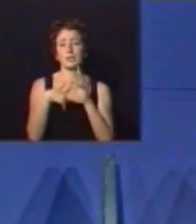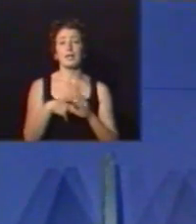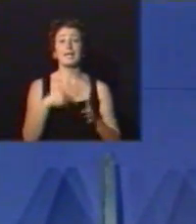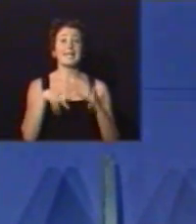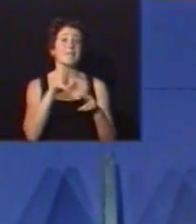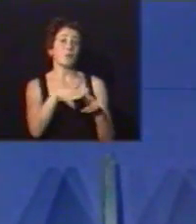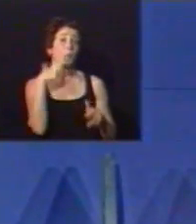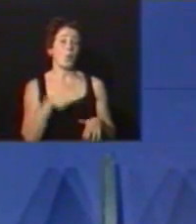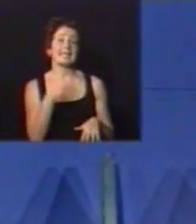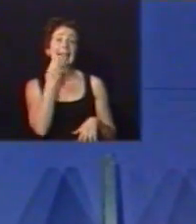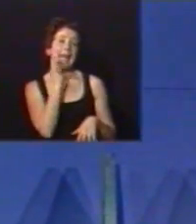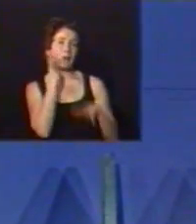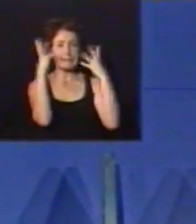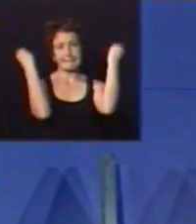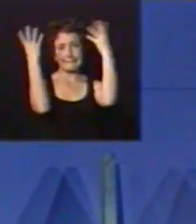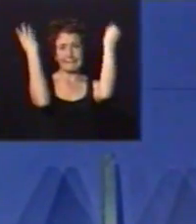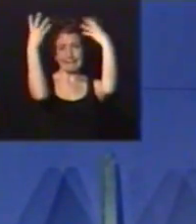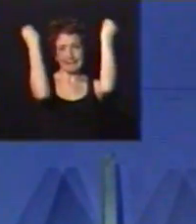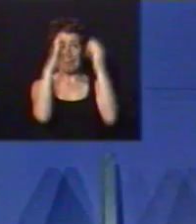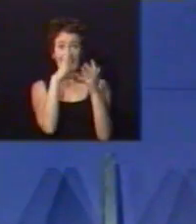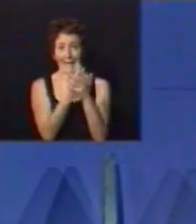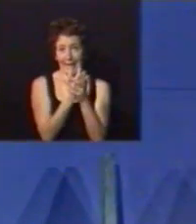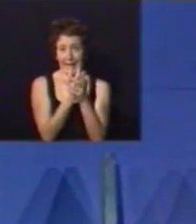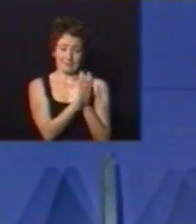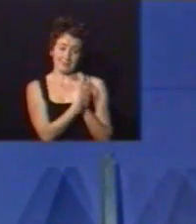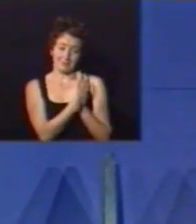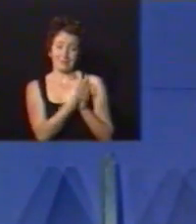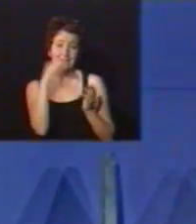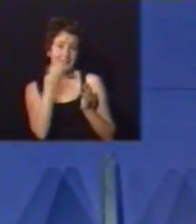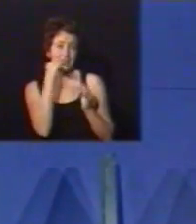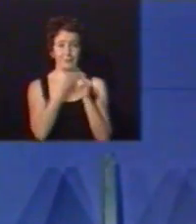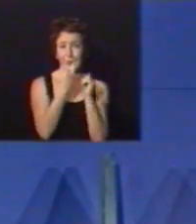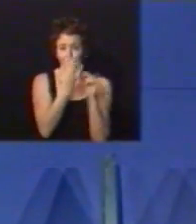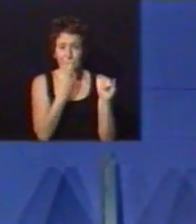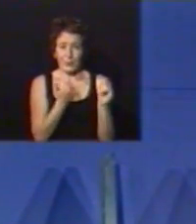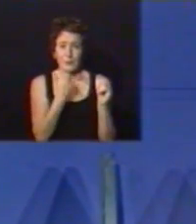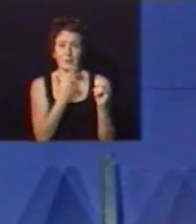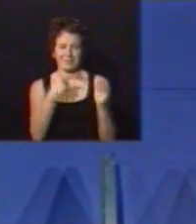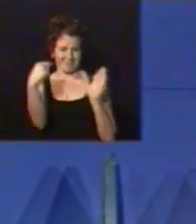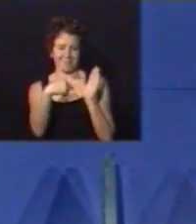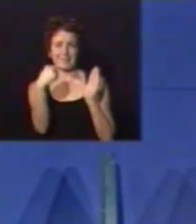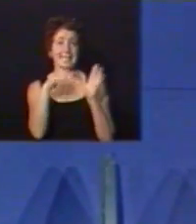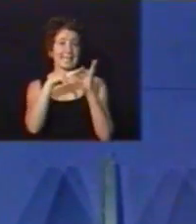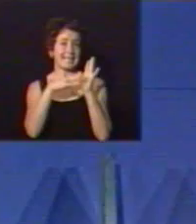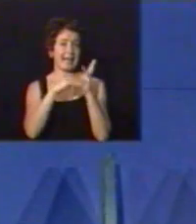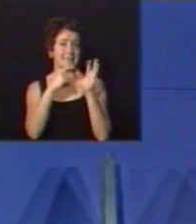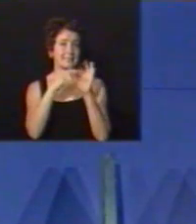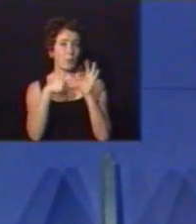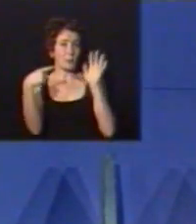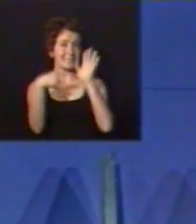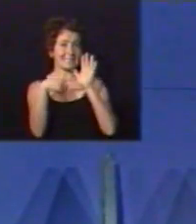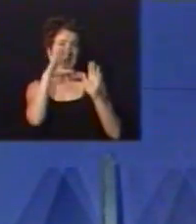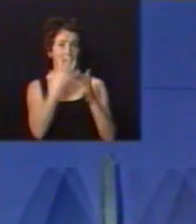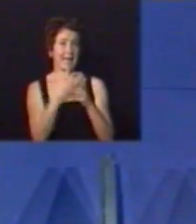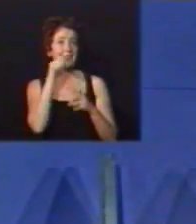hairy police bear join them on some occasion, these particular ones, the one I'm holding now, Constable T-Bear, are available